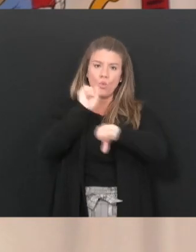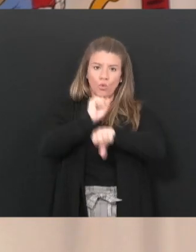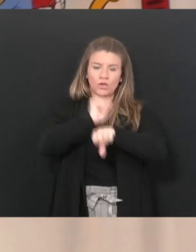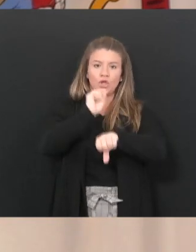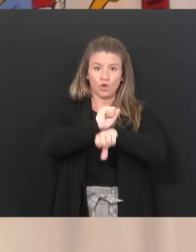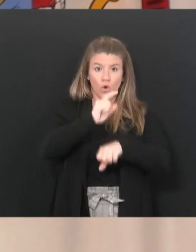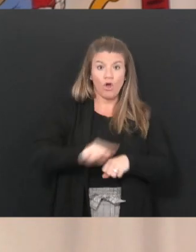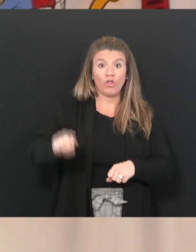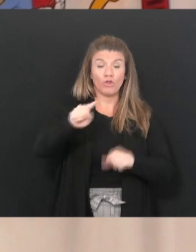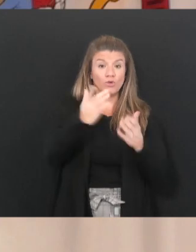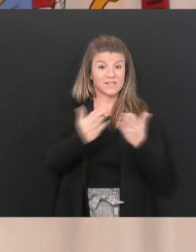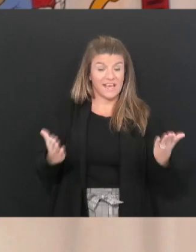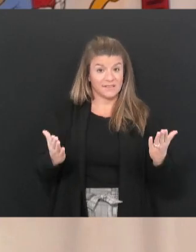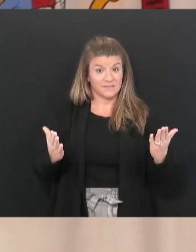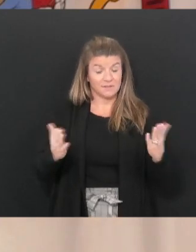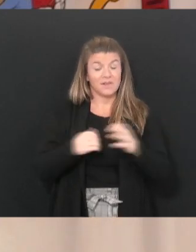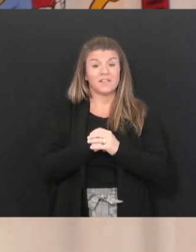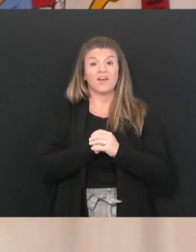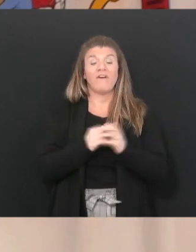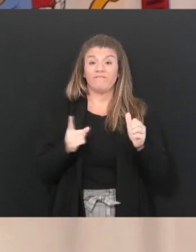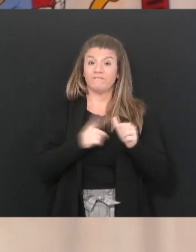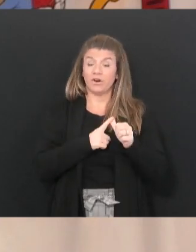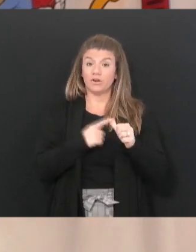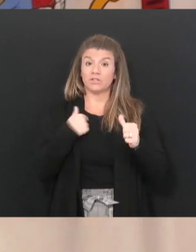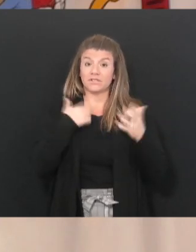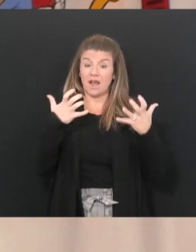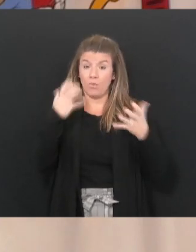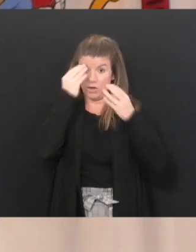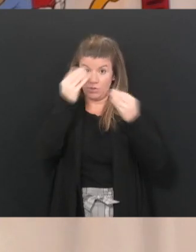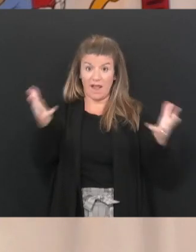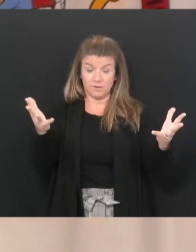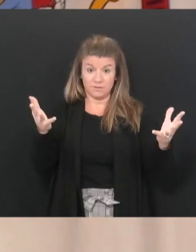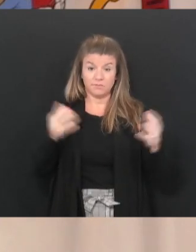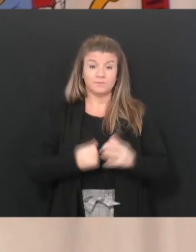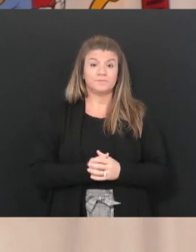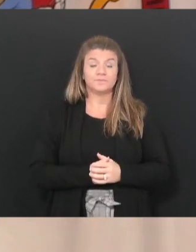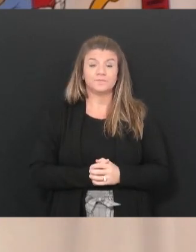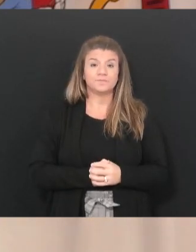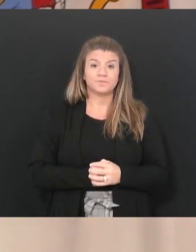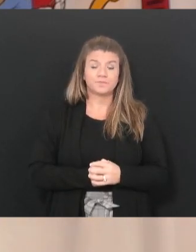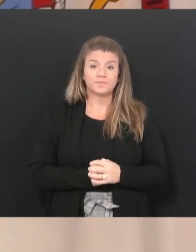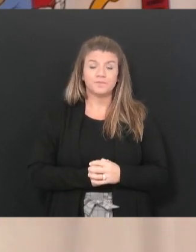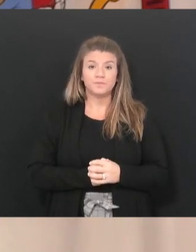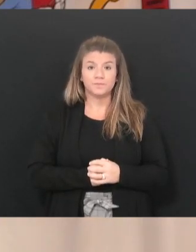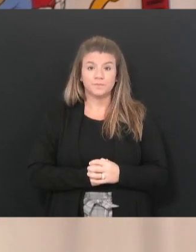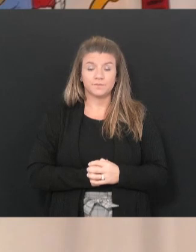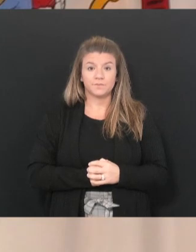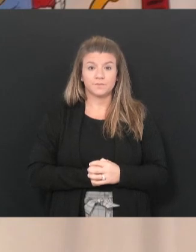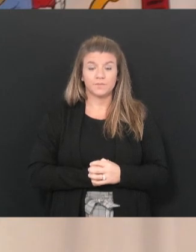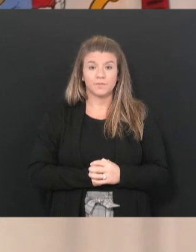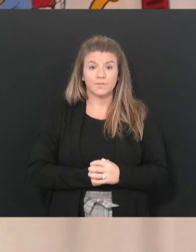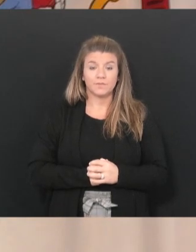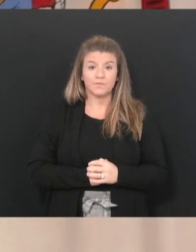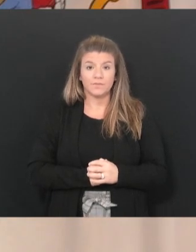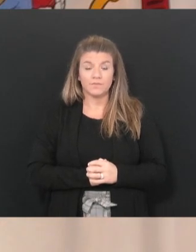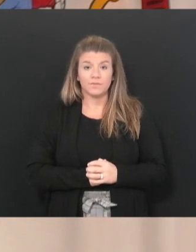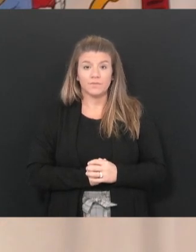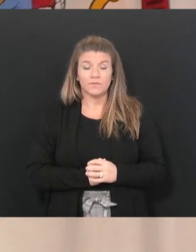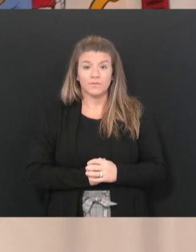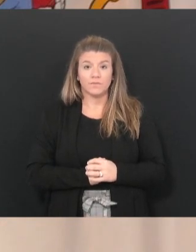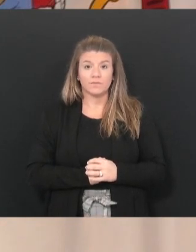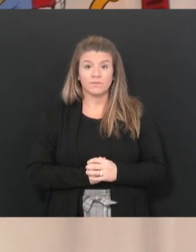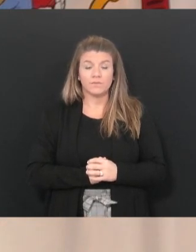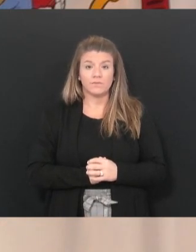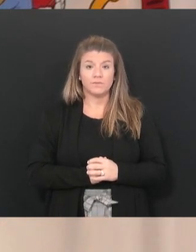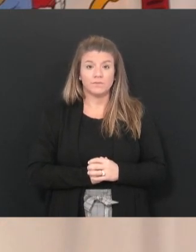Now, before I go any further today, I'd like to just say this, that one of the things that's been on